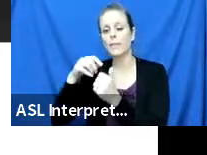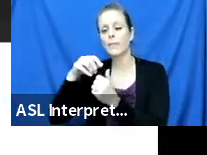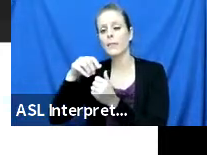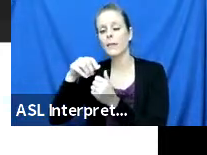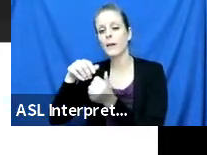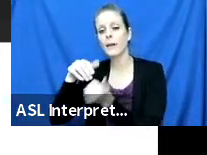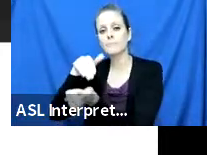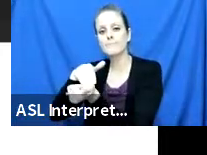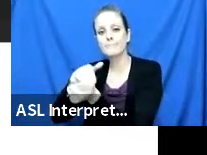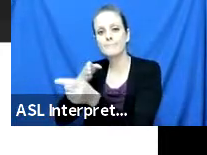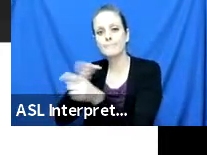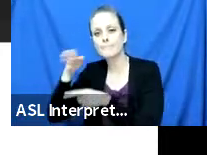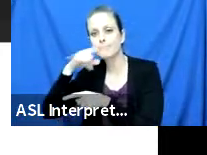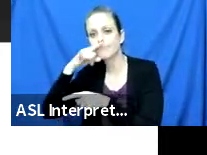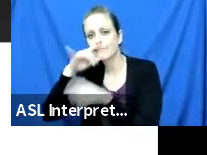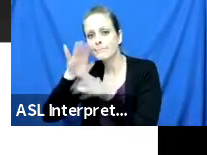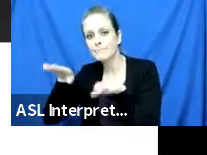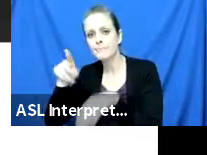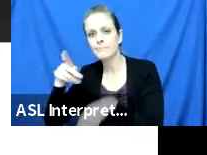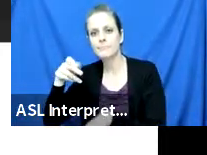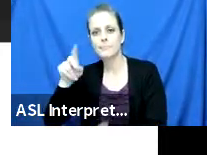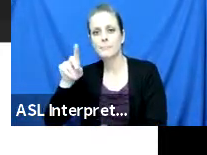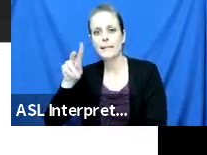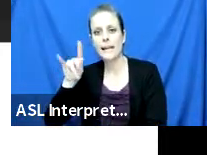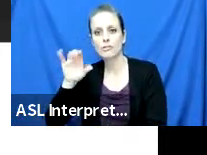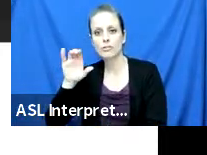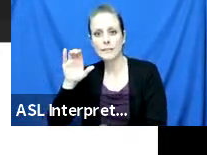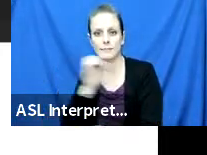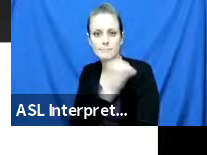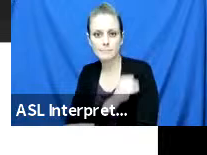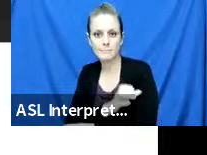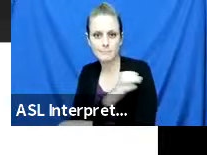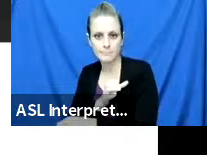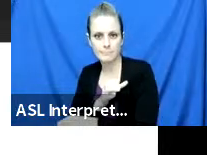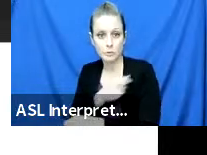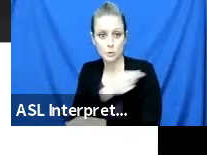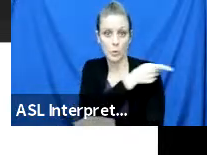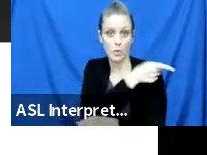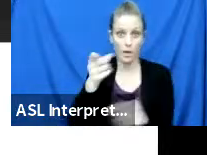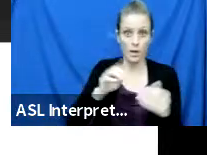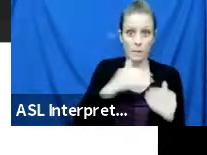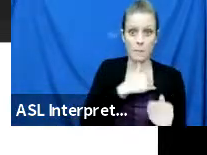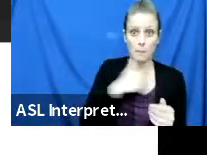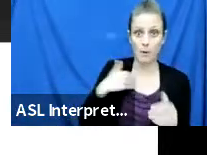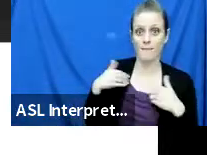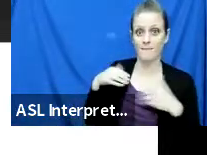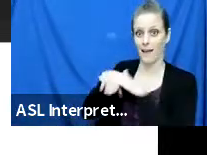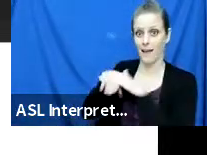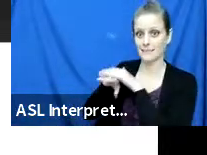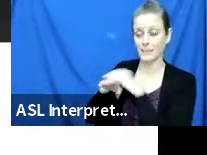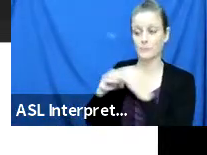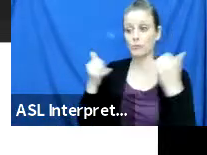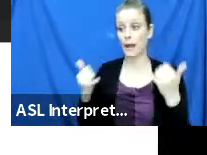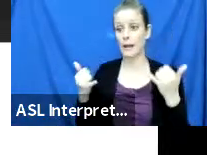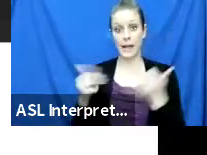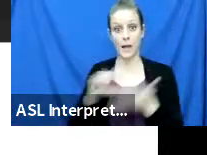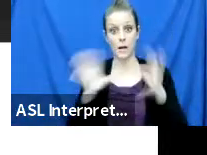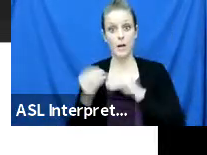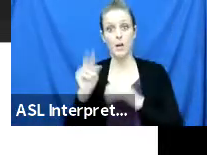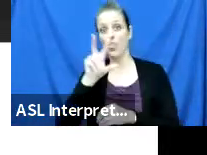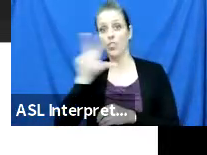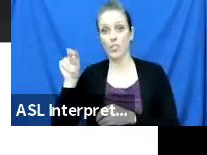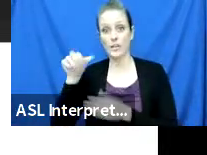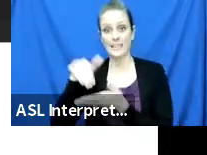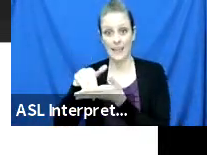our county so that they can have access to pediatric vaccine. And at this time, we have over